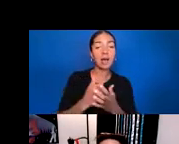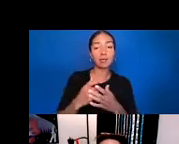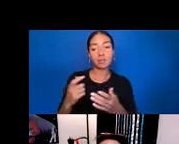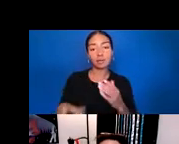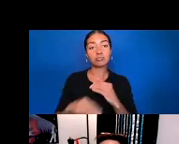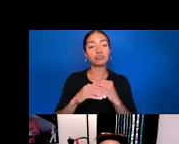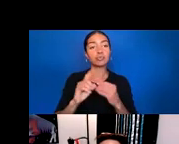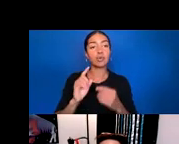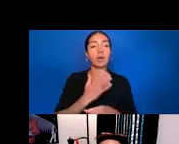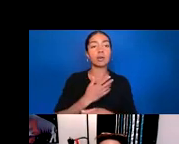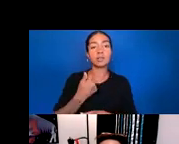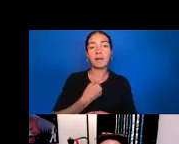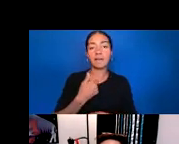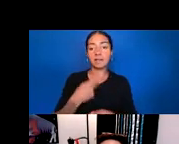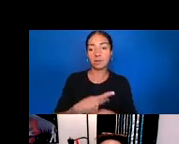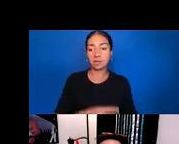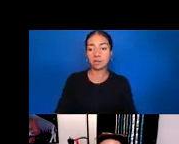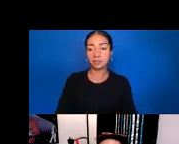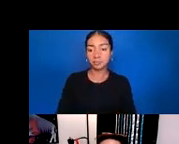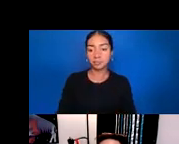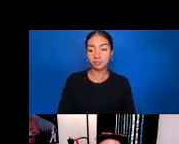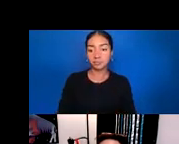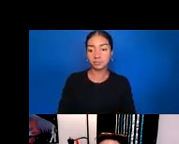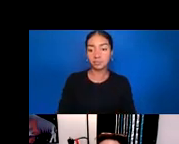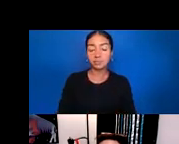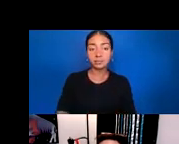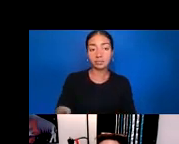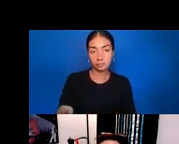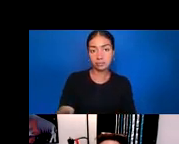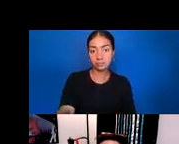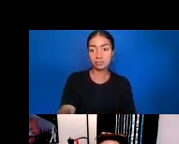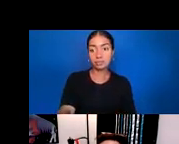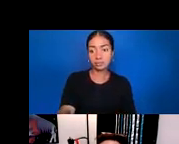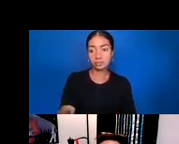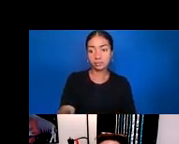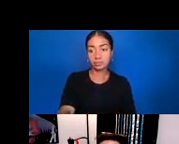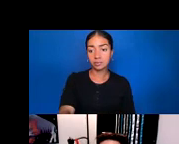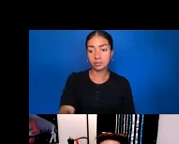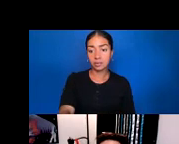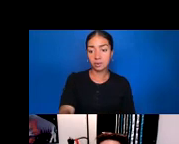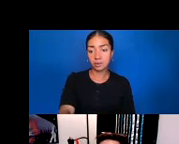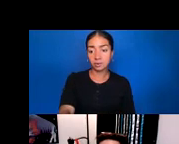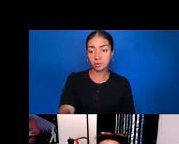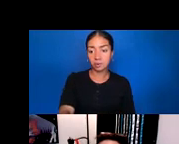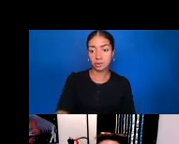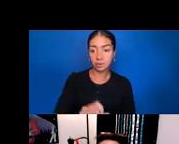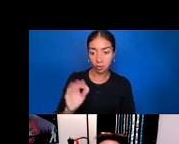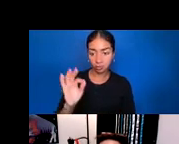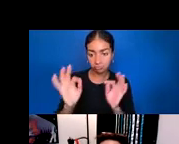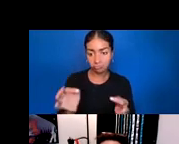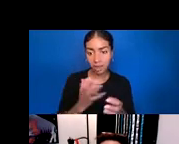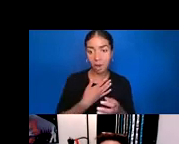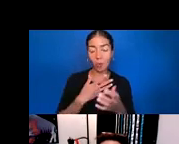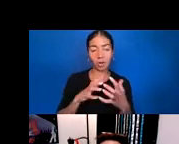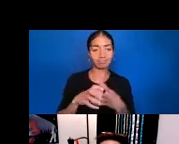So there is our interconnectedness, and in the center of it